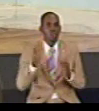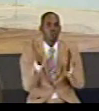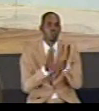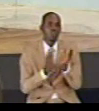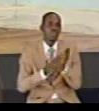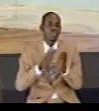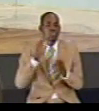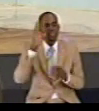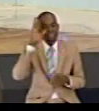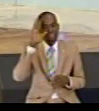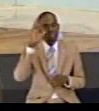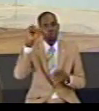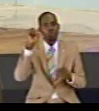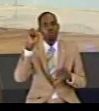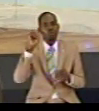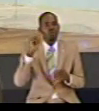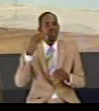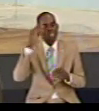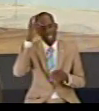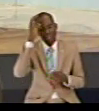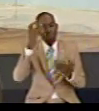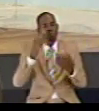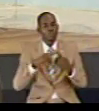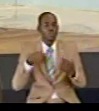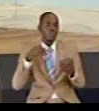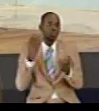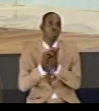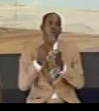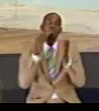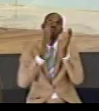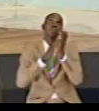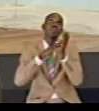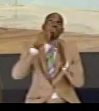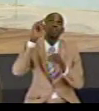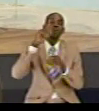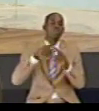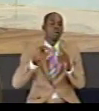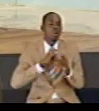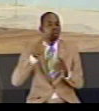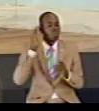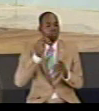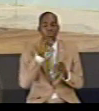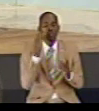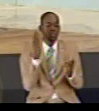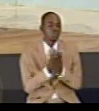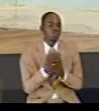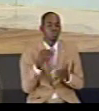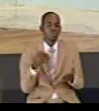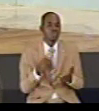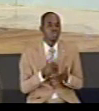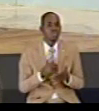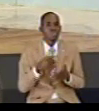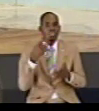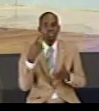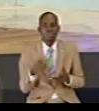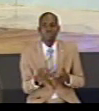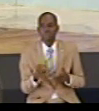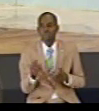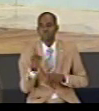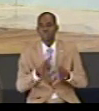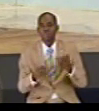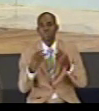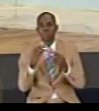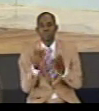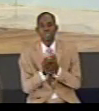stop praising him. I shall yet praise him. The problems come so that I can stop praising him. I shall yet praise